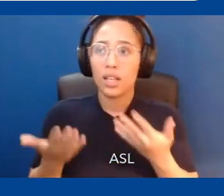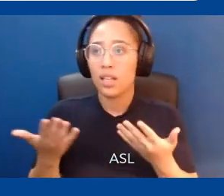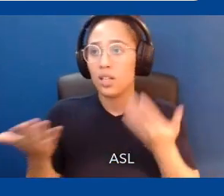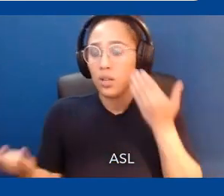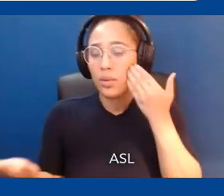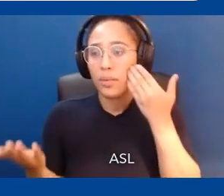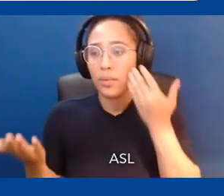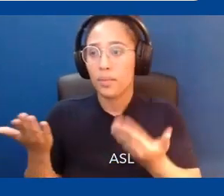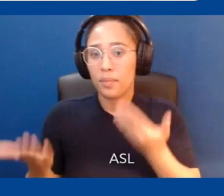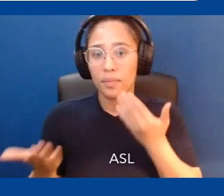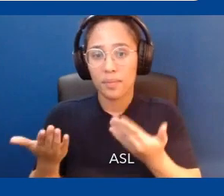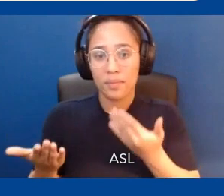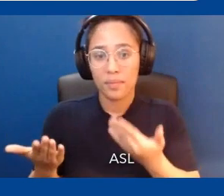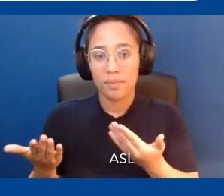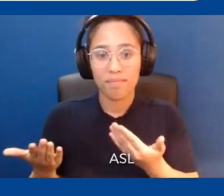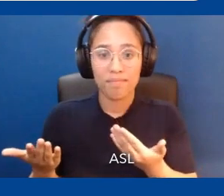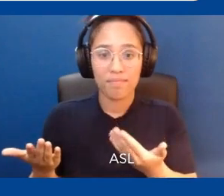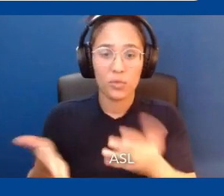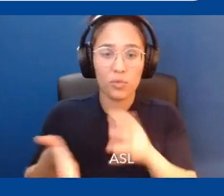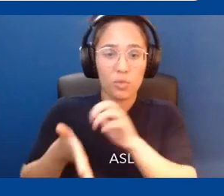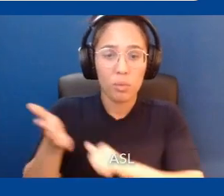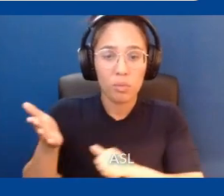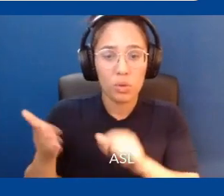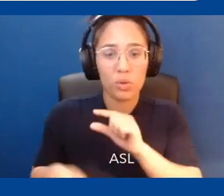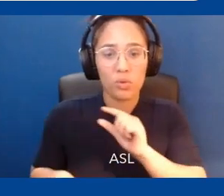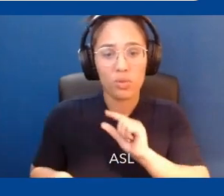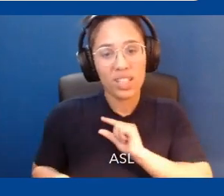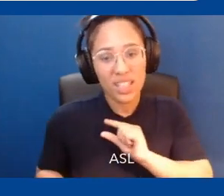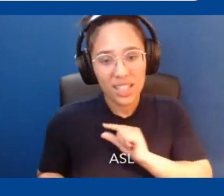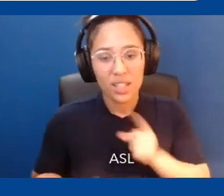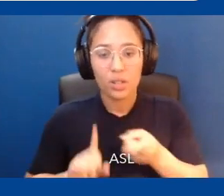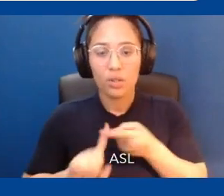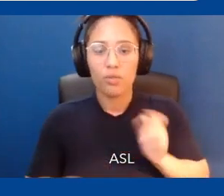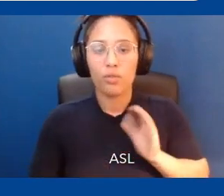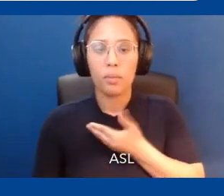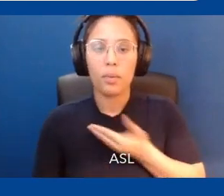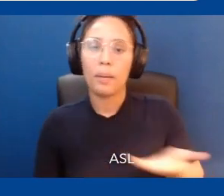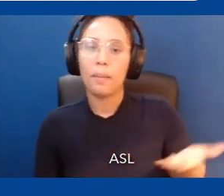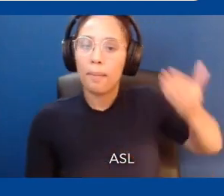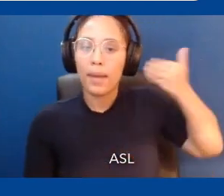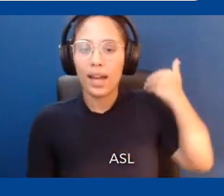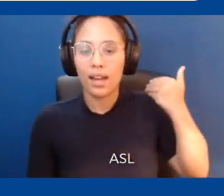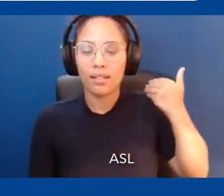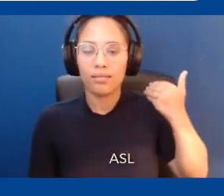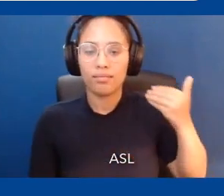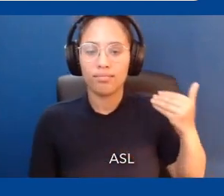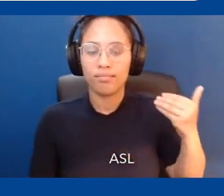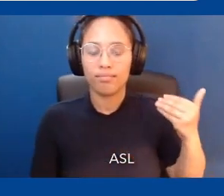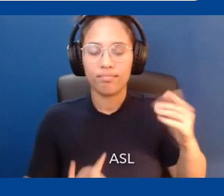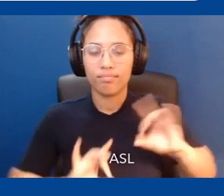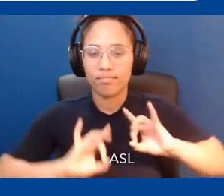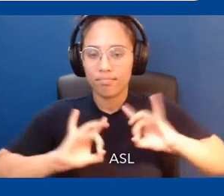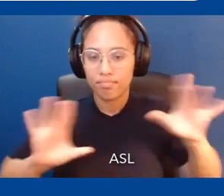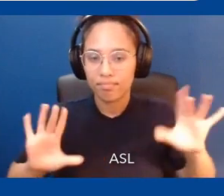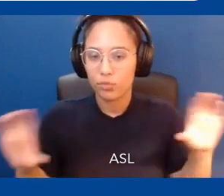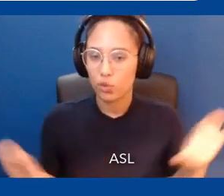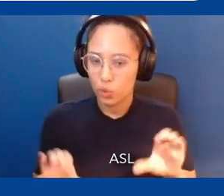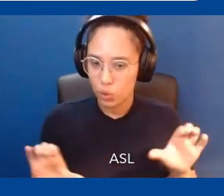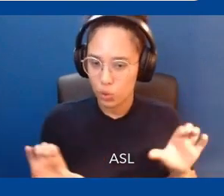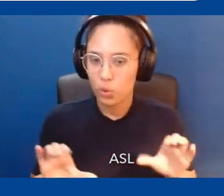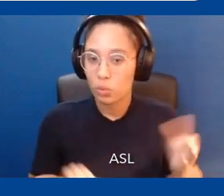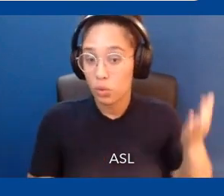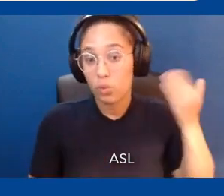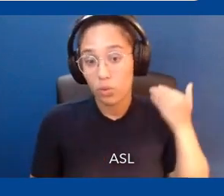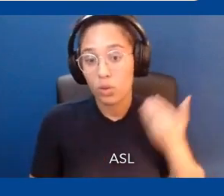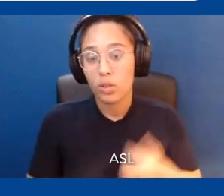remove our guilt from the past crime that we might have done? So this is, I